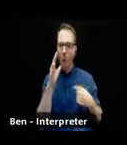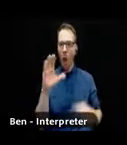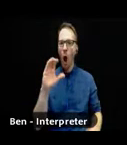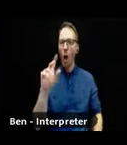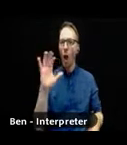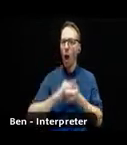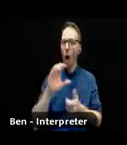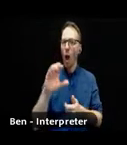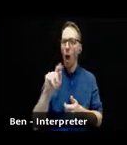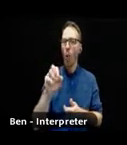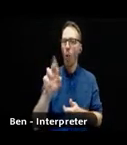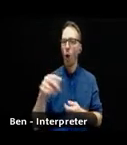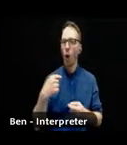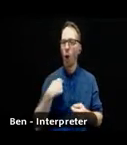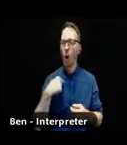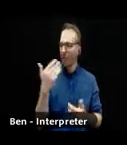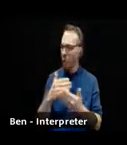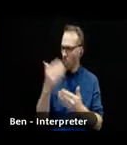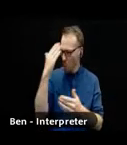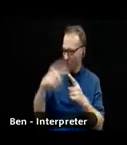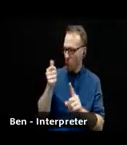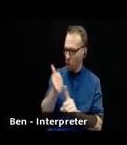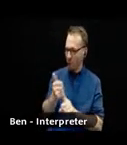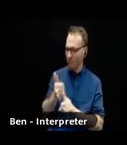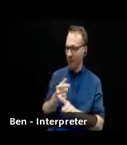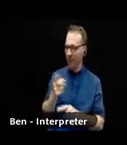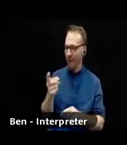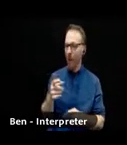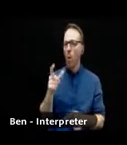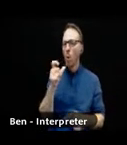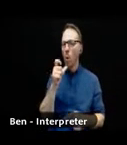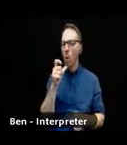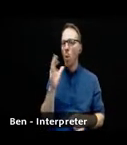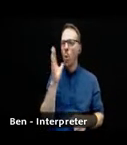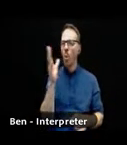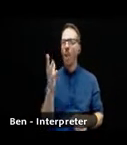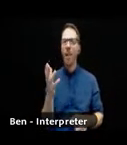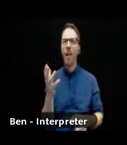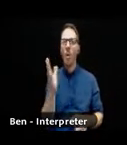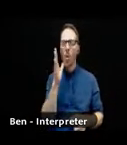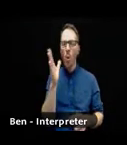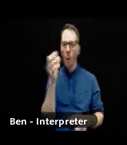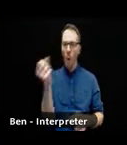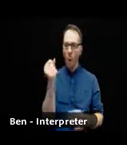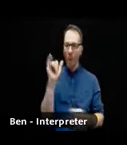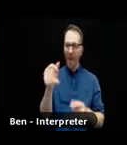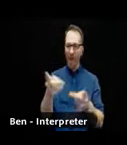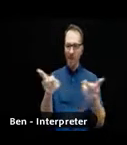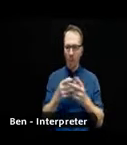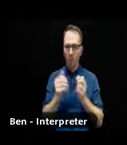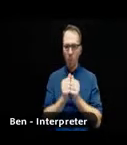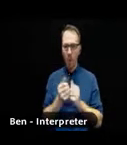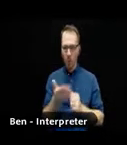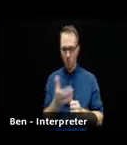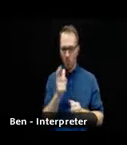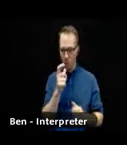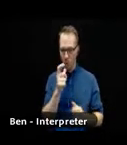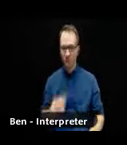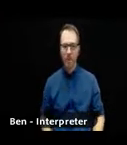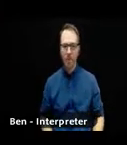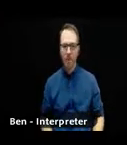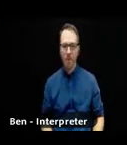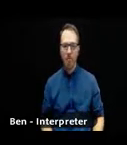That's so good to know that about yourself, right? So who's gonna hold the space with you, right?